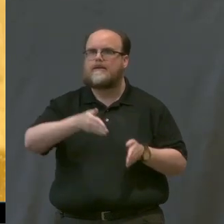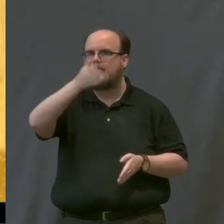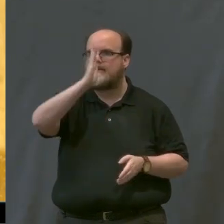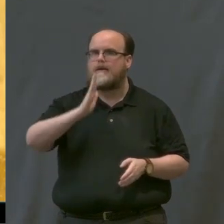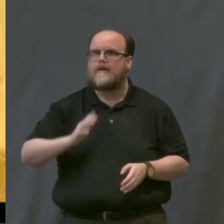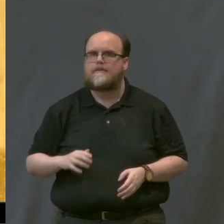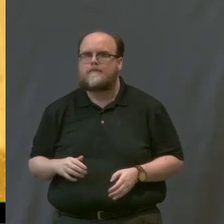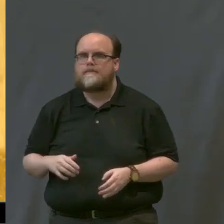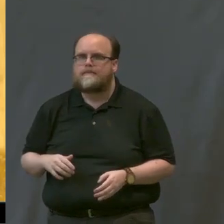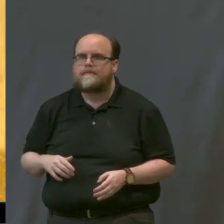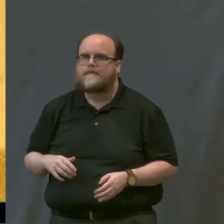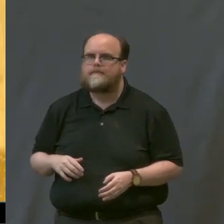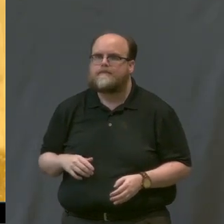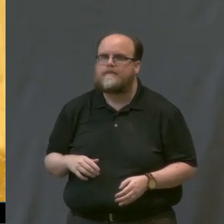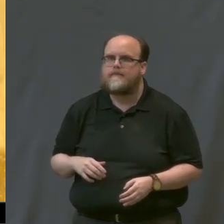God.